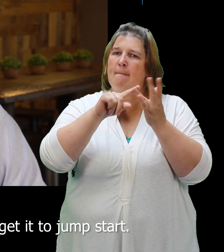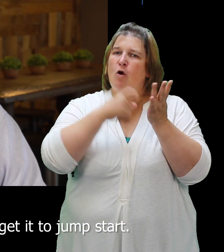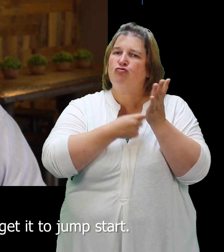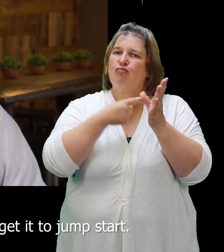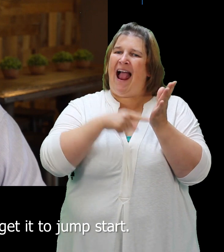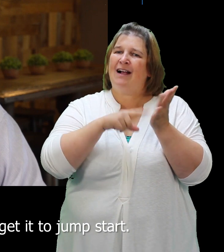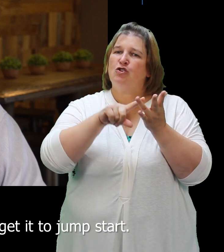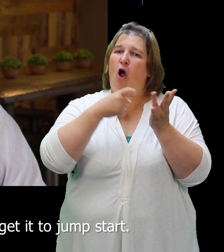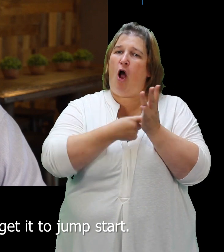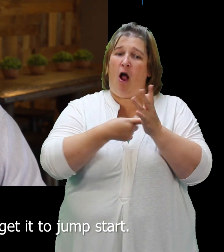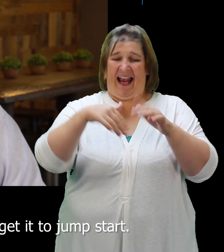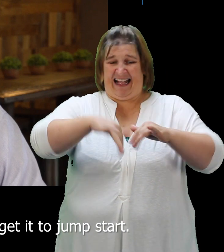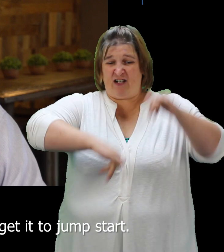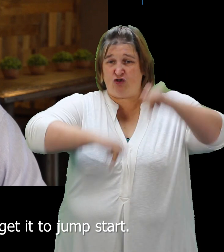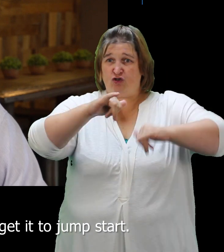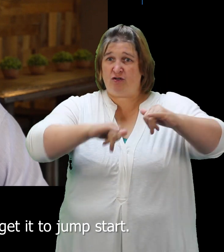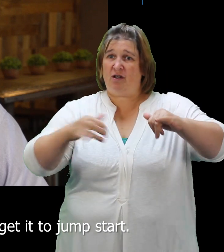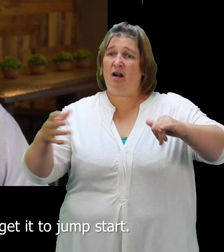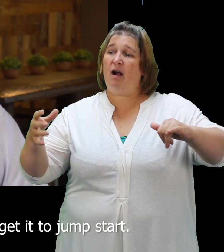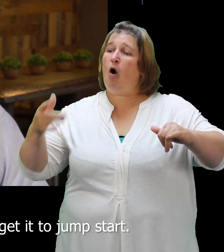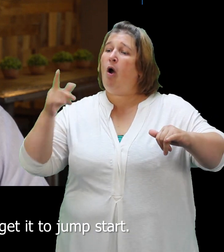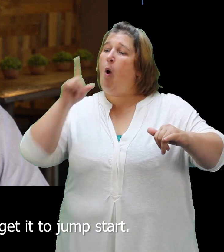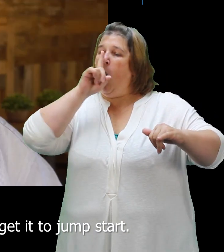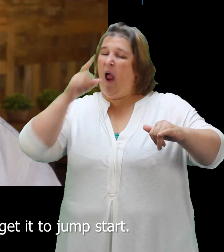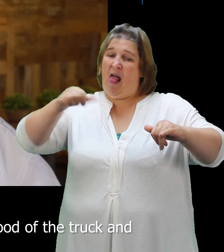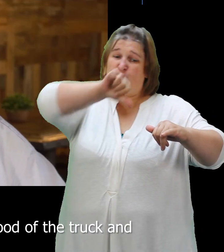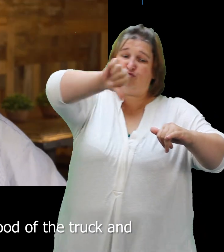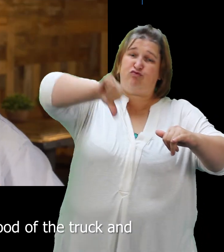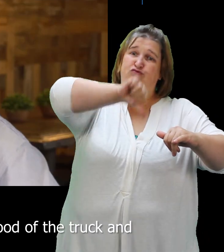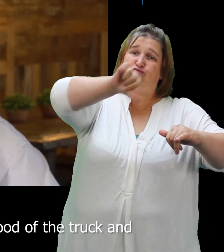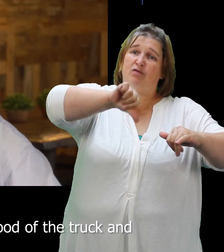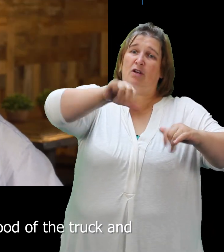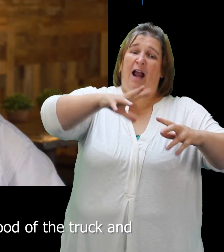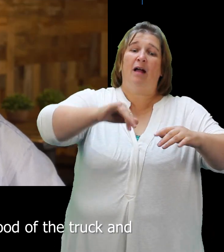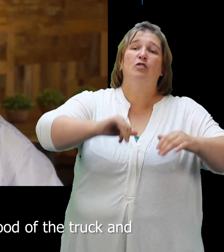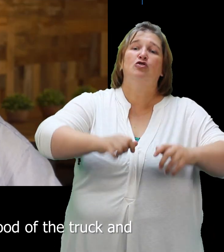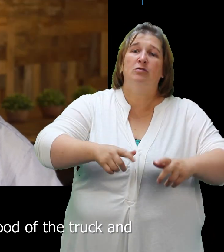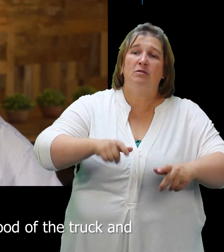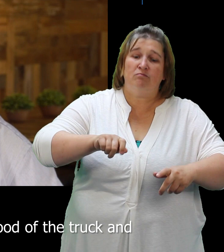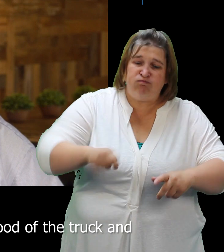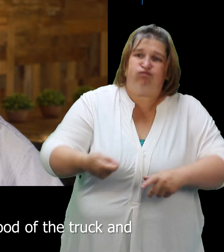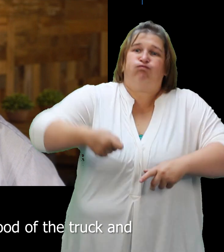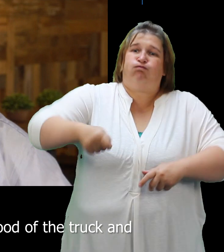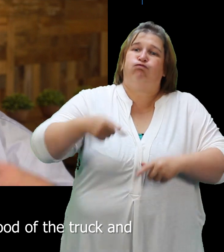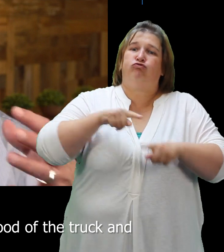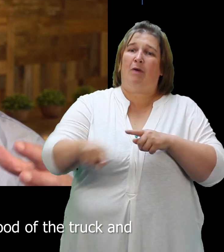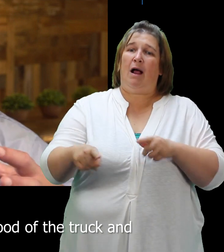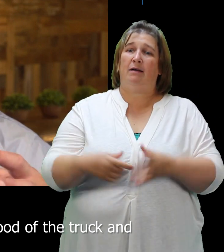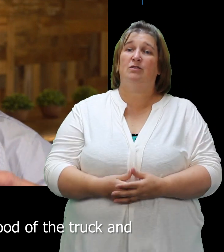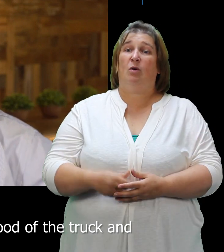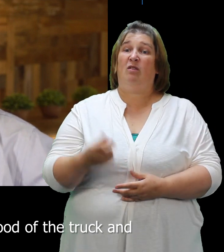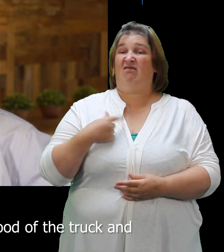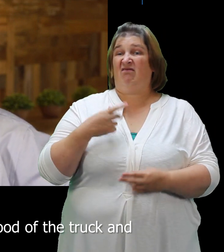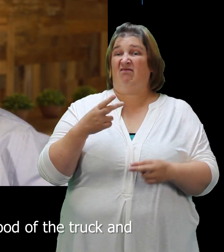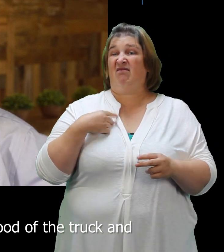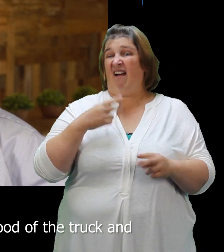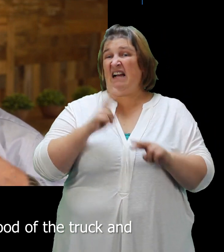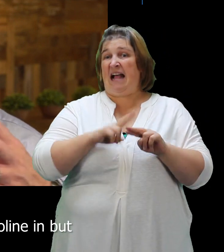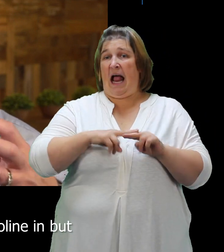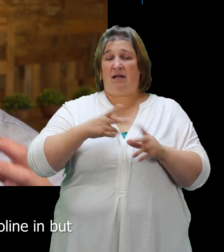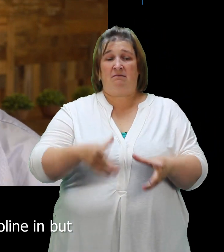little bit of gas in it to try to just get it jump start. So my dad that morning opened the hood of the truck